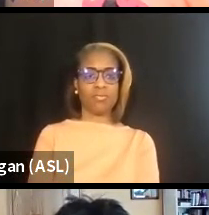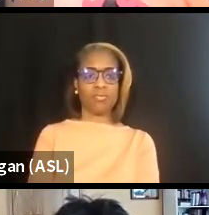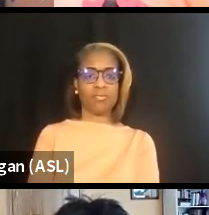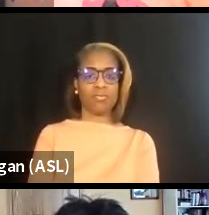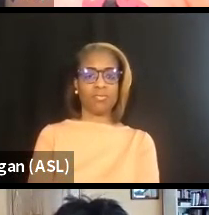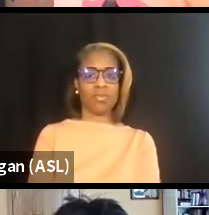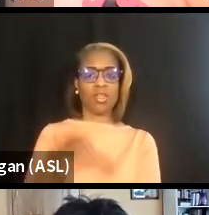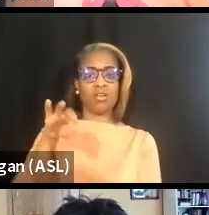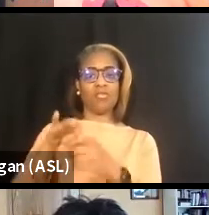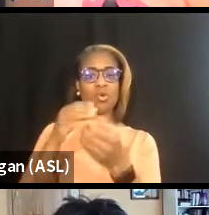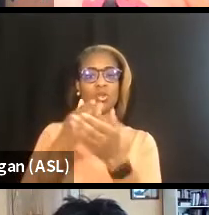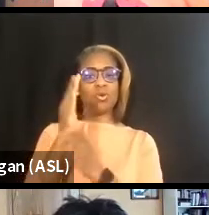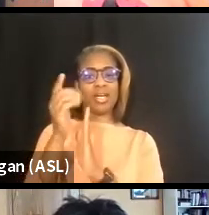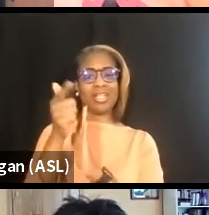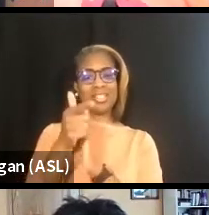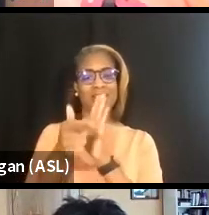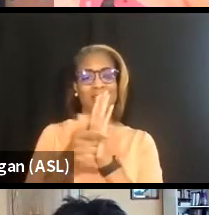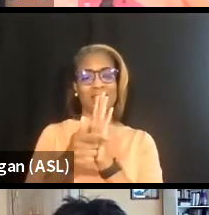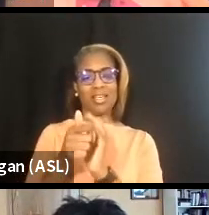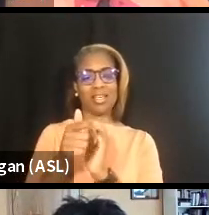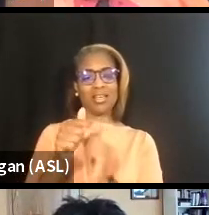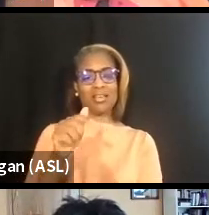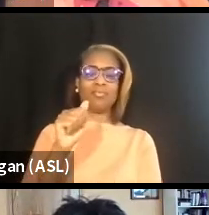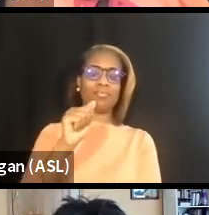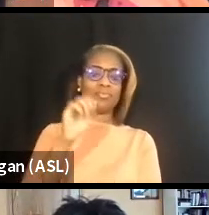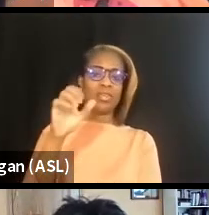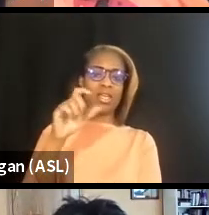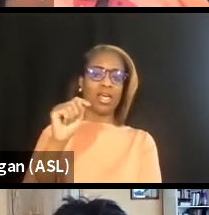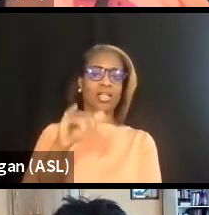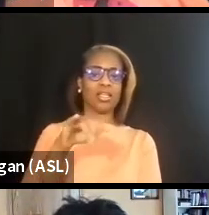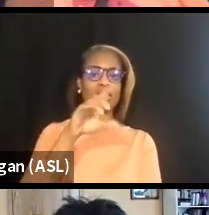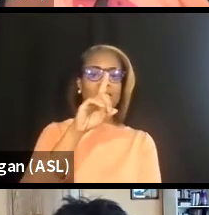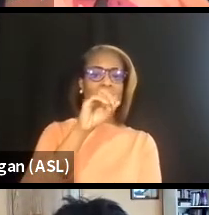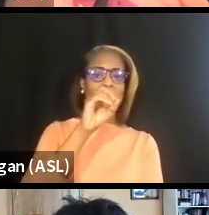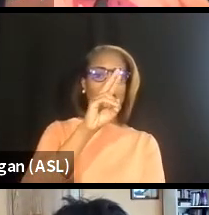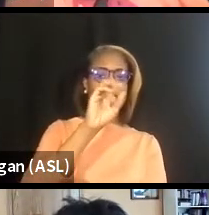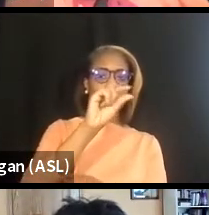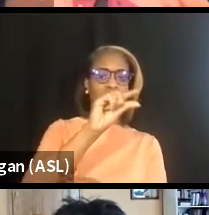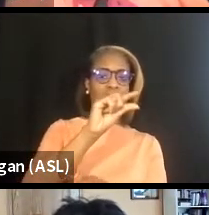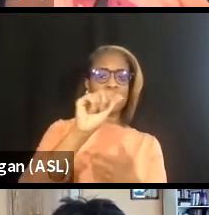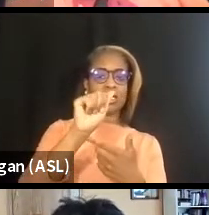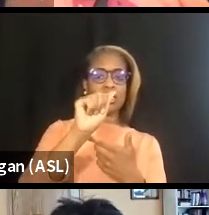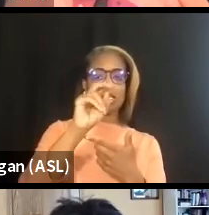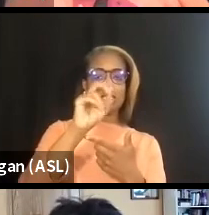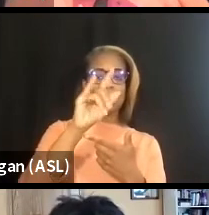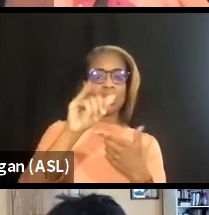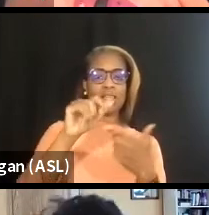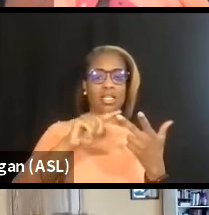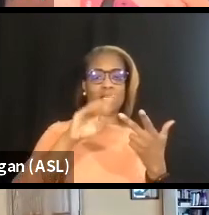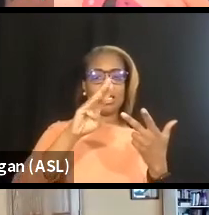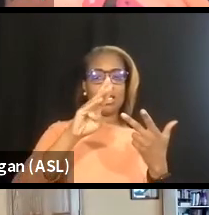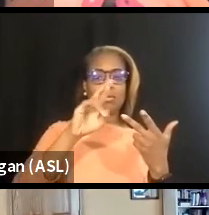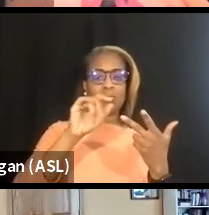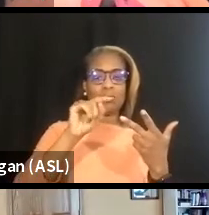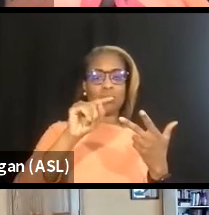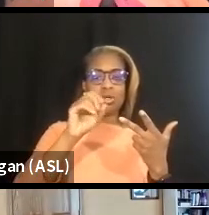Voting Rights Act is Doug, Anthony, Brittany, and Rebecca.